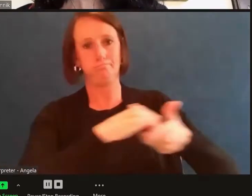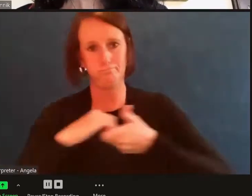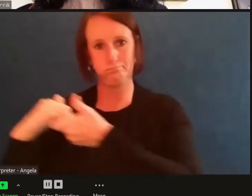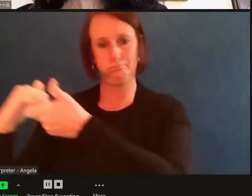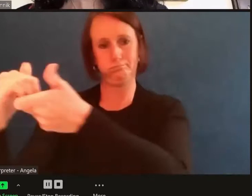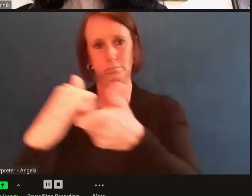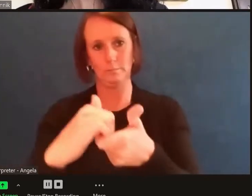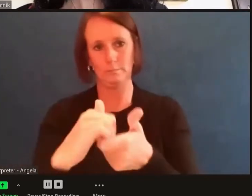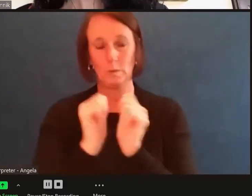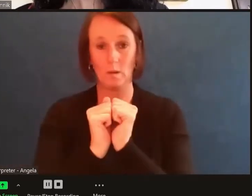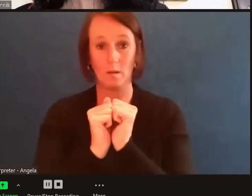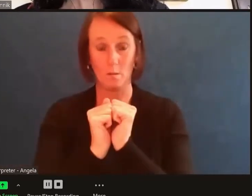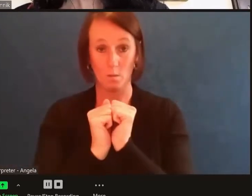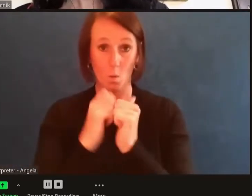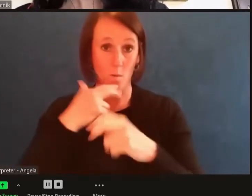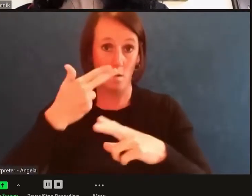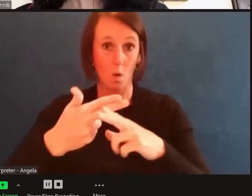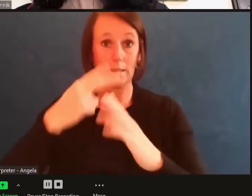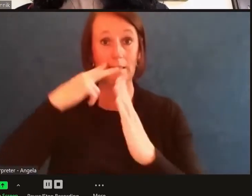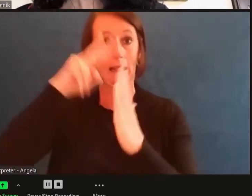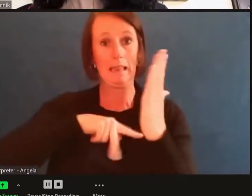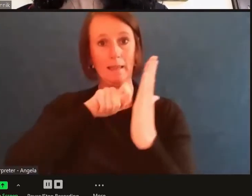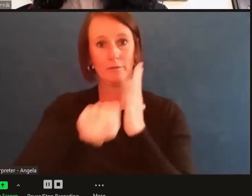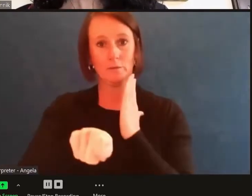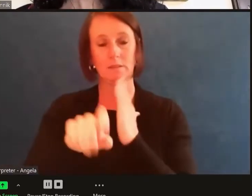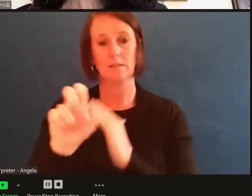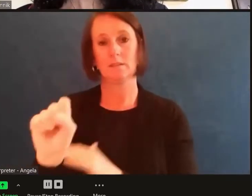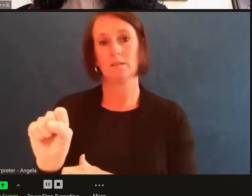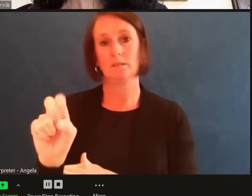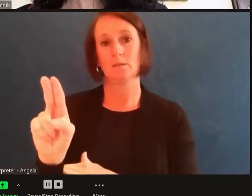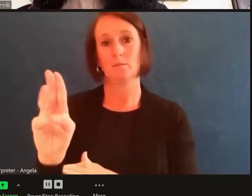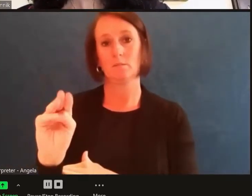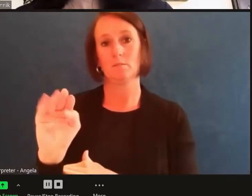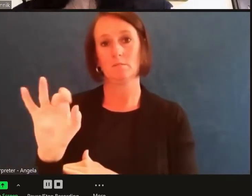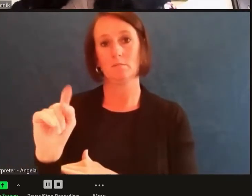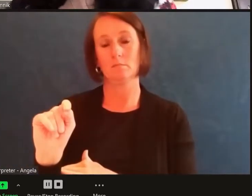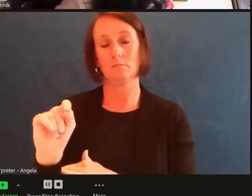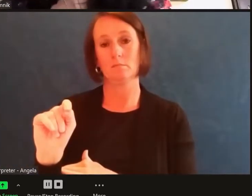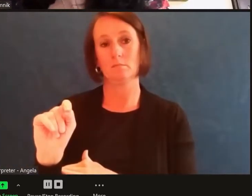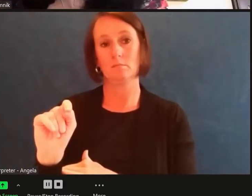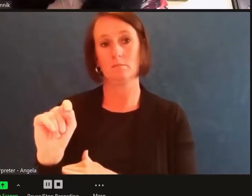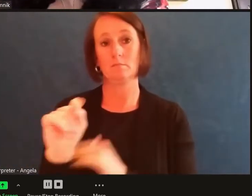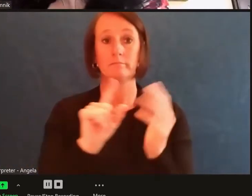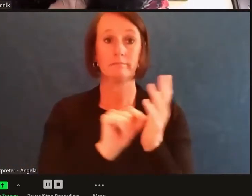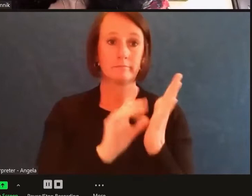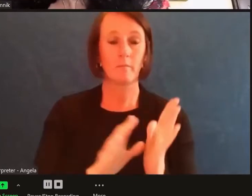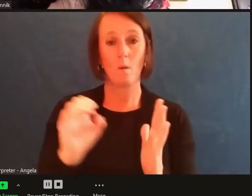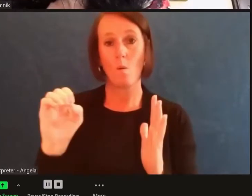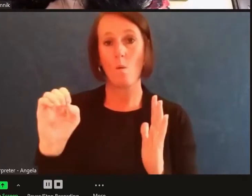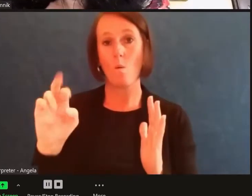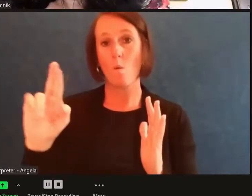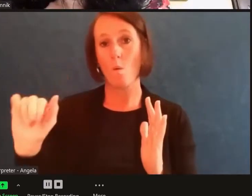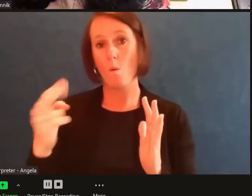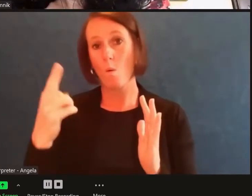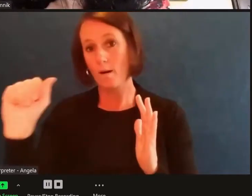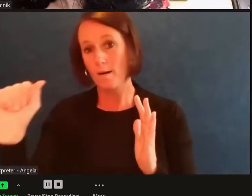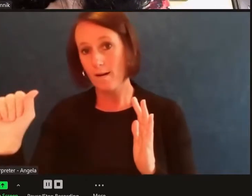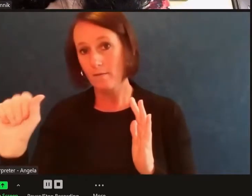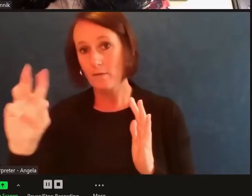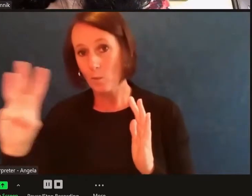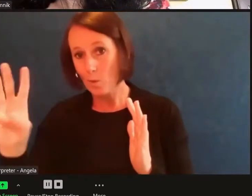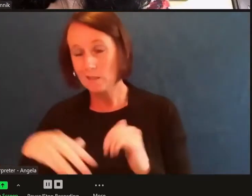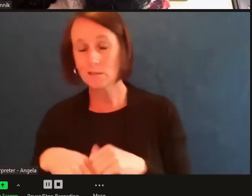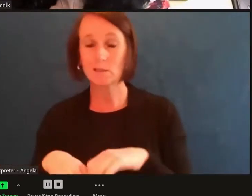Literacy Summit. And we brought in publishers, Canadian, Orca from the West Coast, Nimbus from the